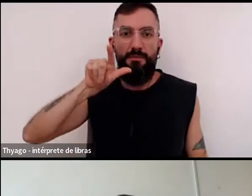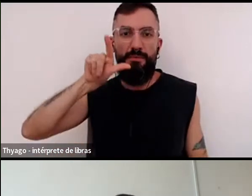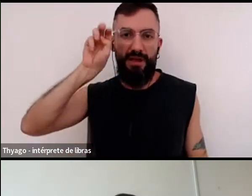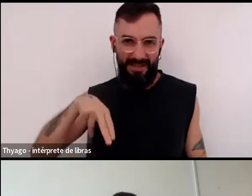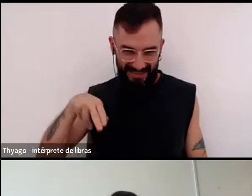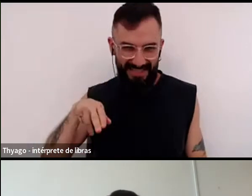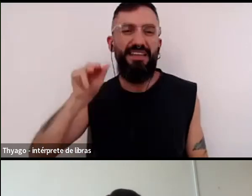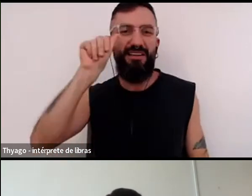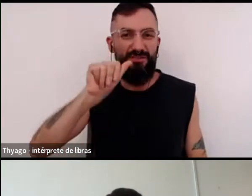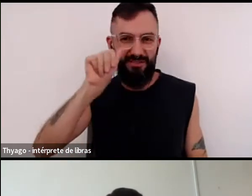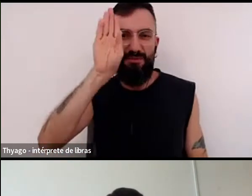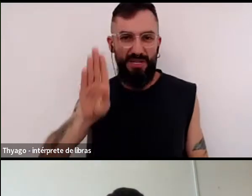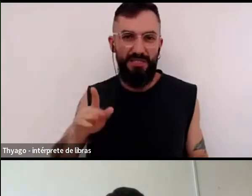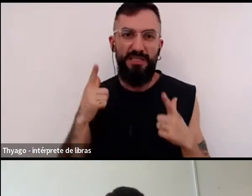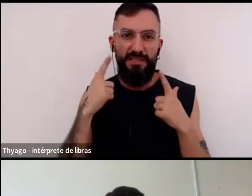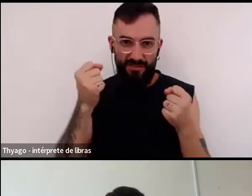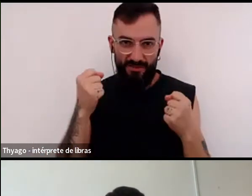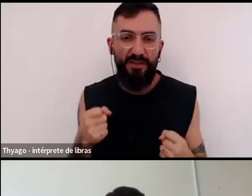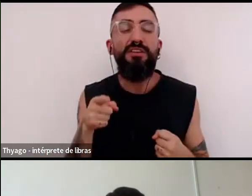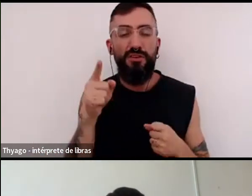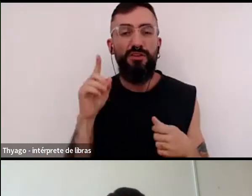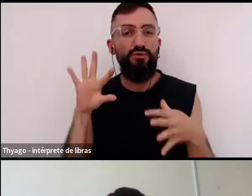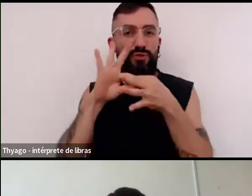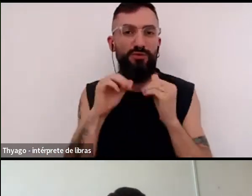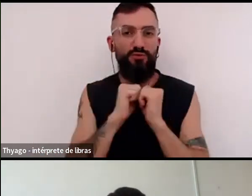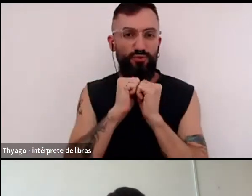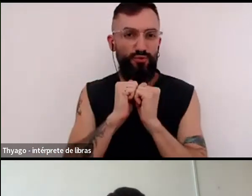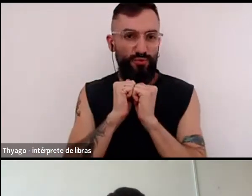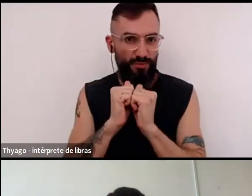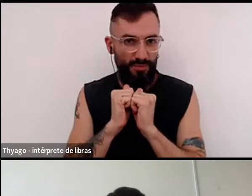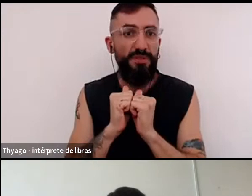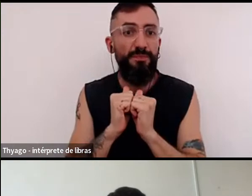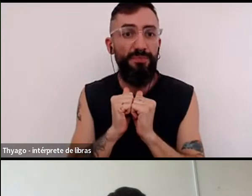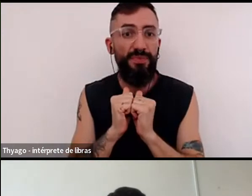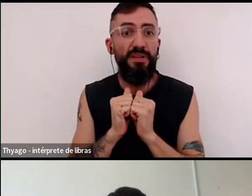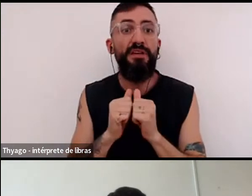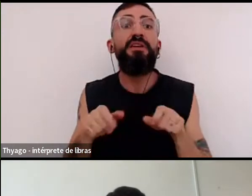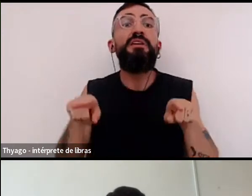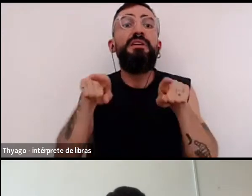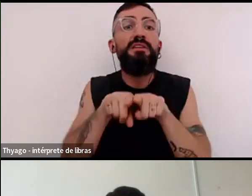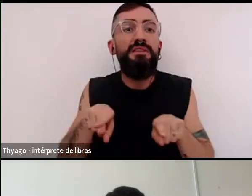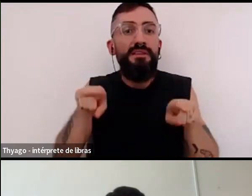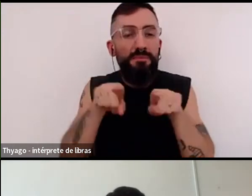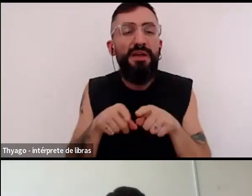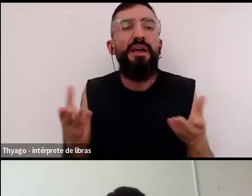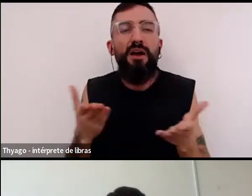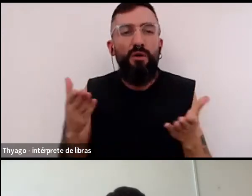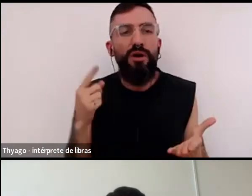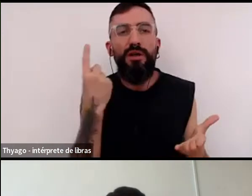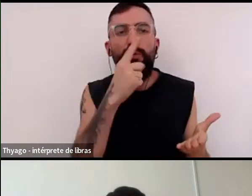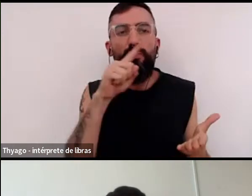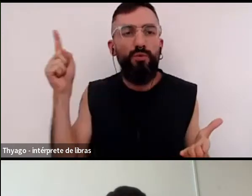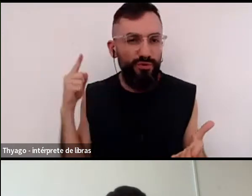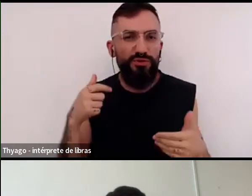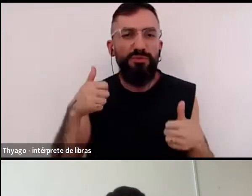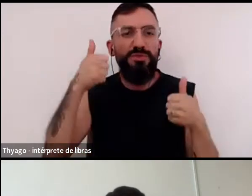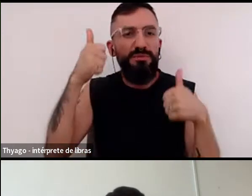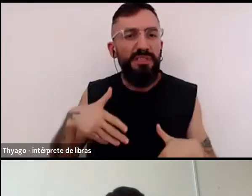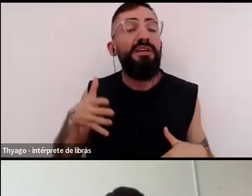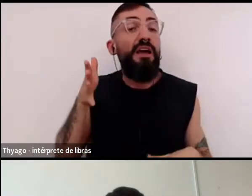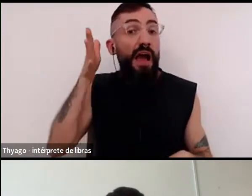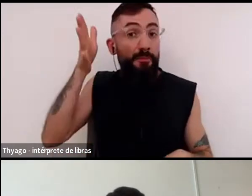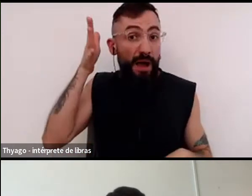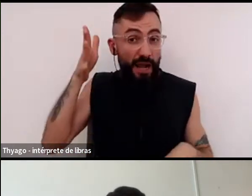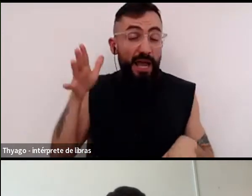this event together with me. And a final quick note before the lecture: